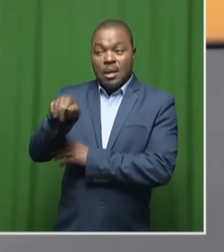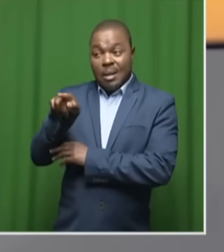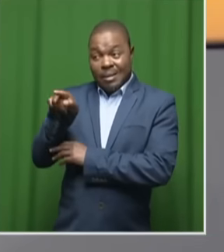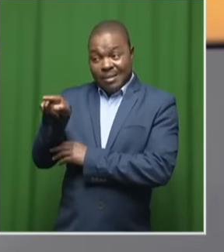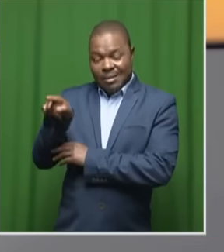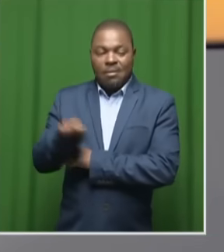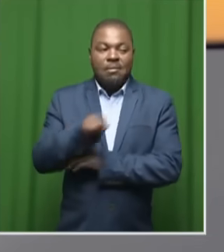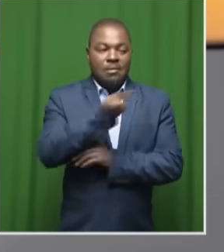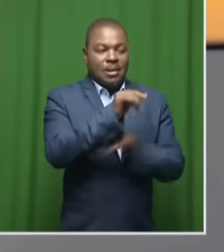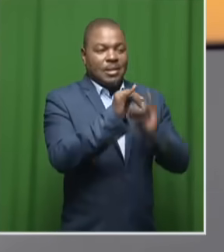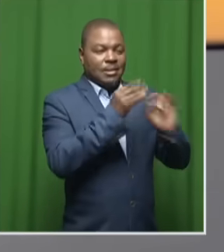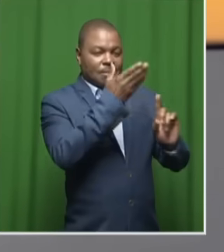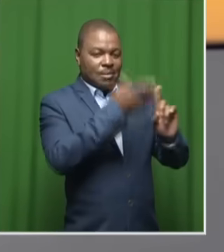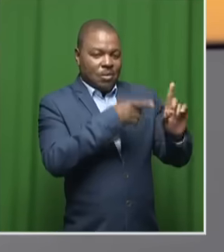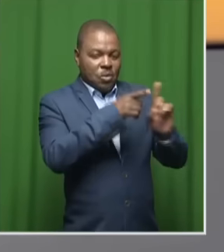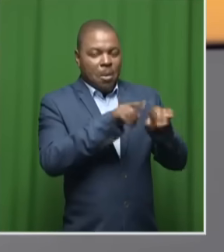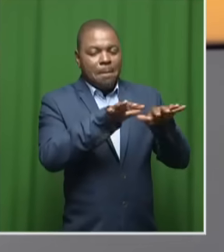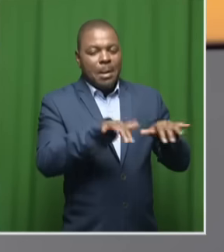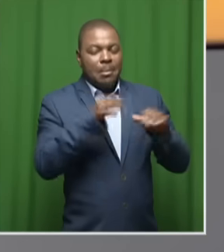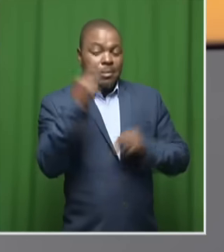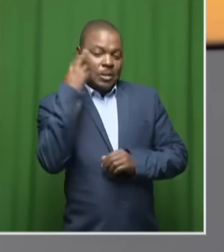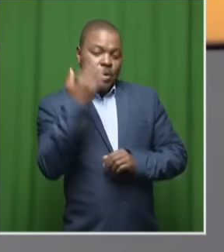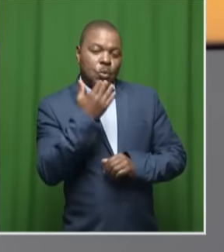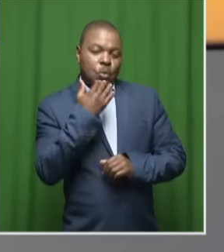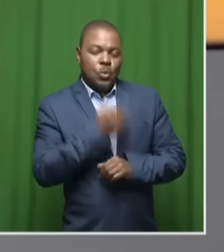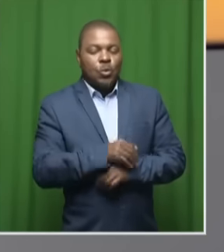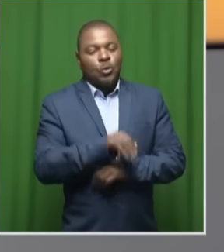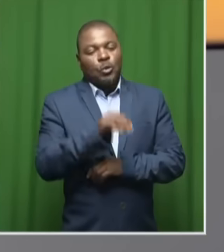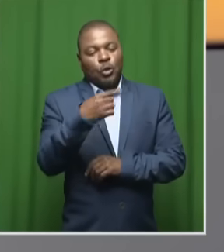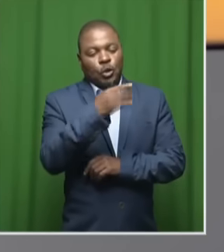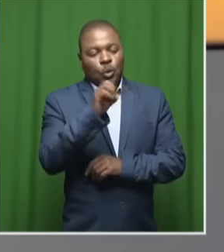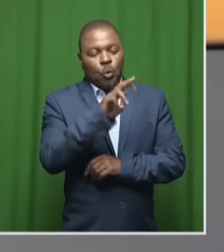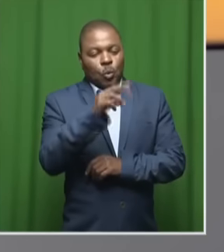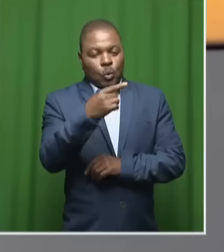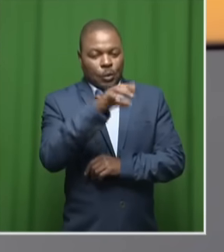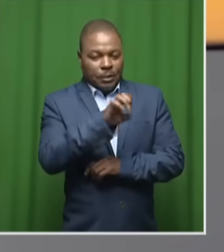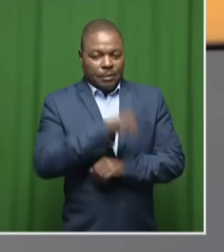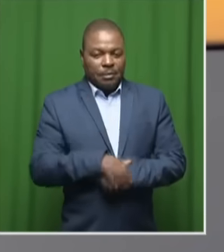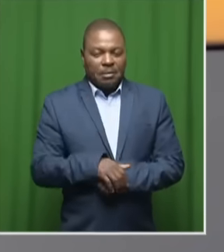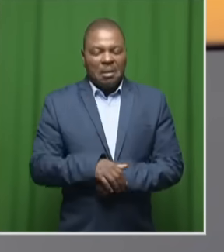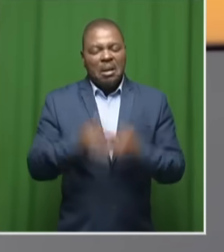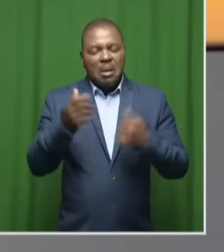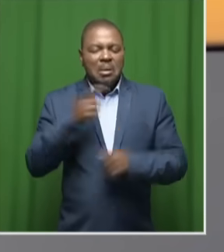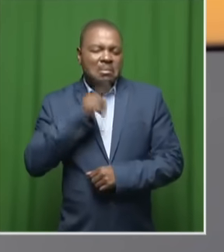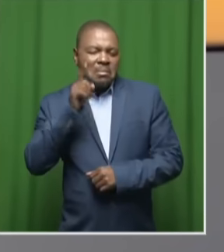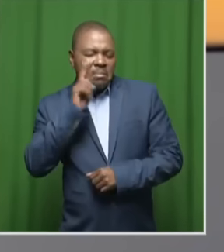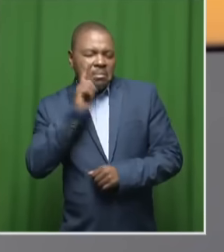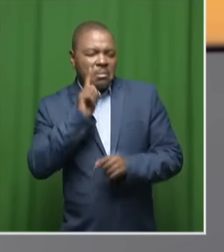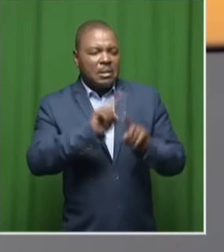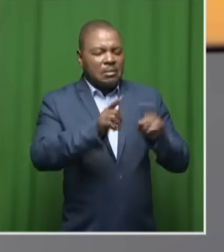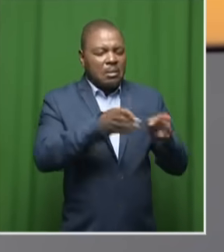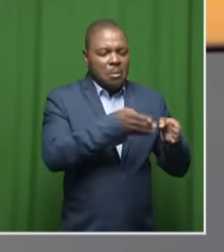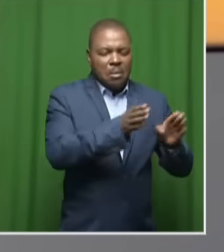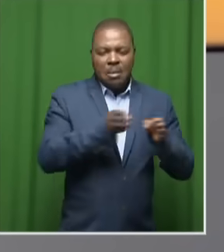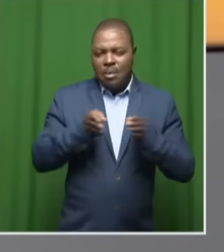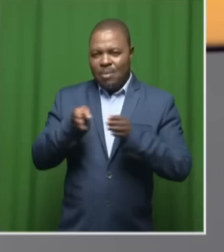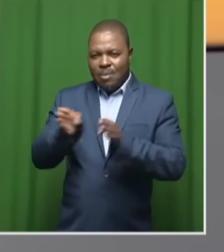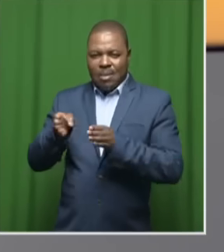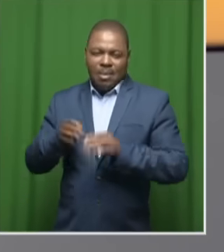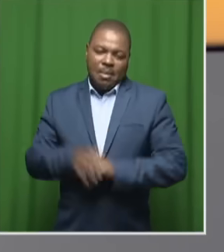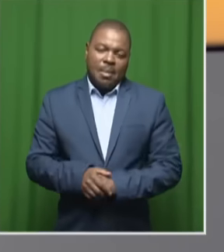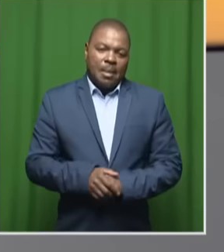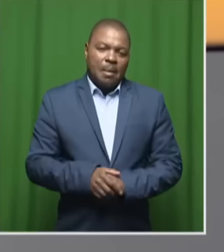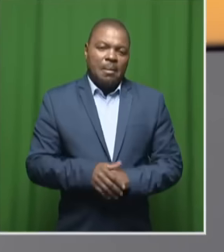Kolile George. But what we thought we would do is we would take a look at the scenarios and how things are looking in terms